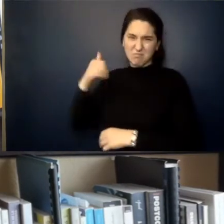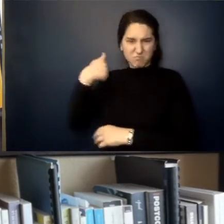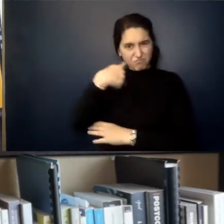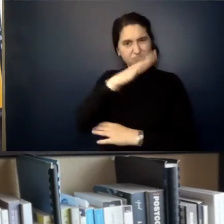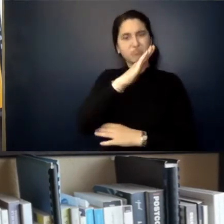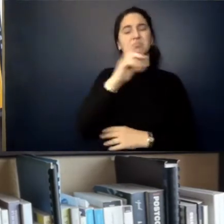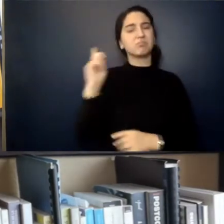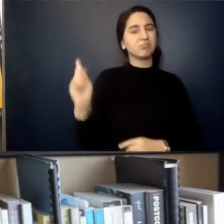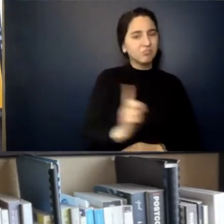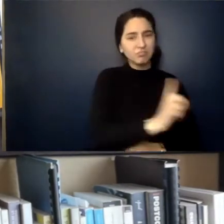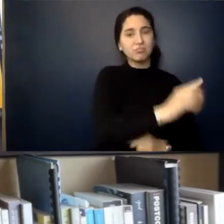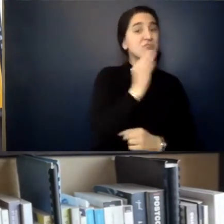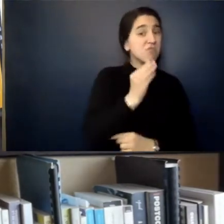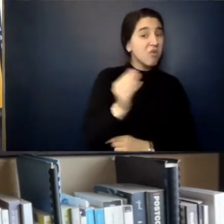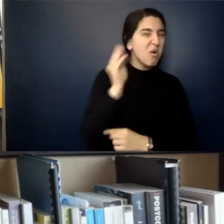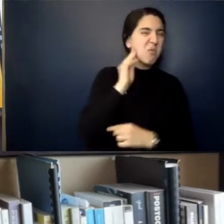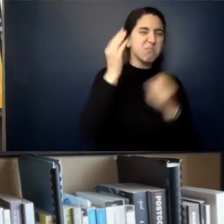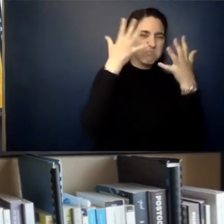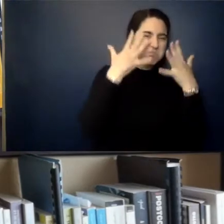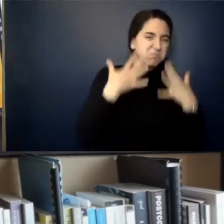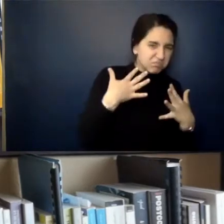Naboth say, never in my life.